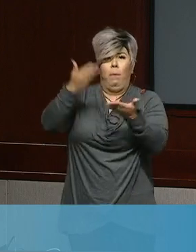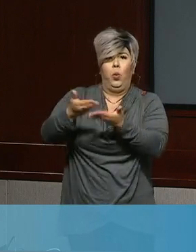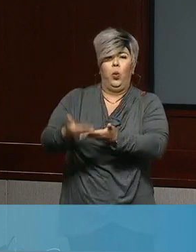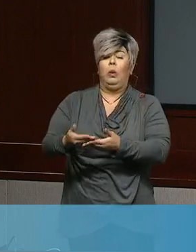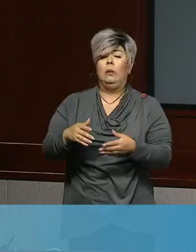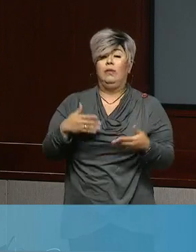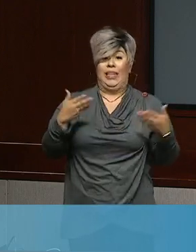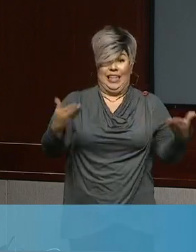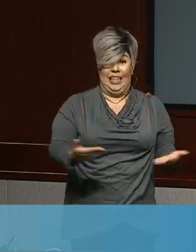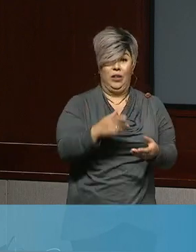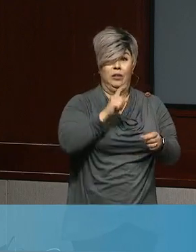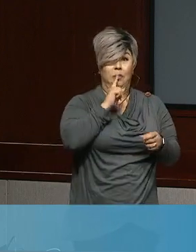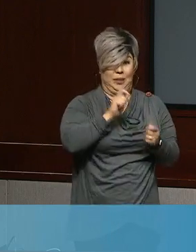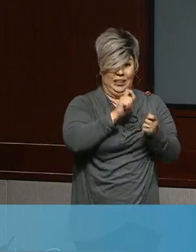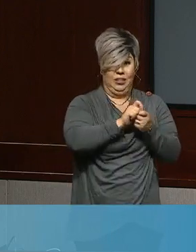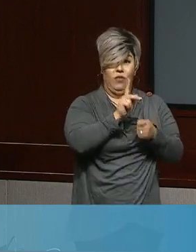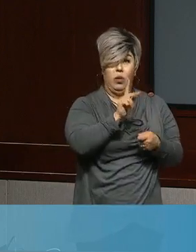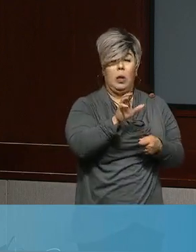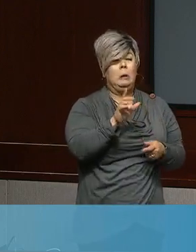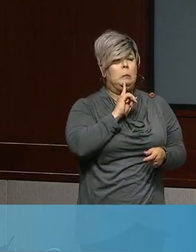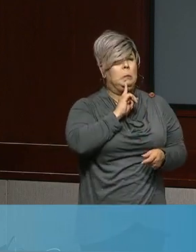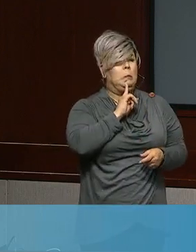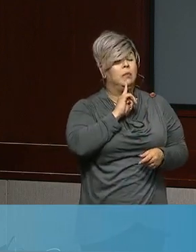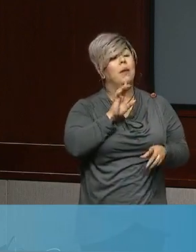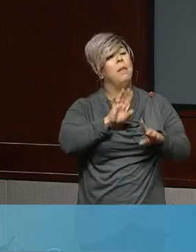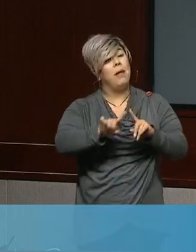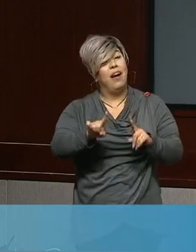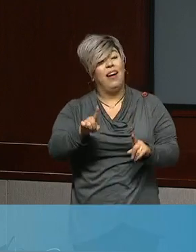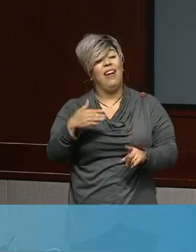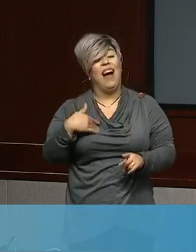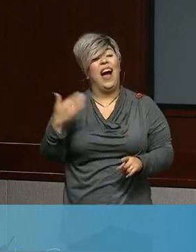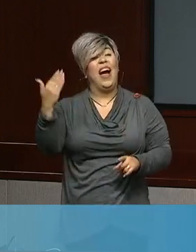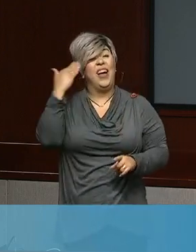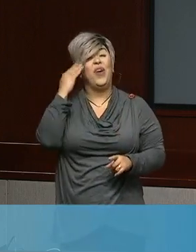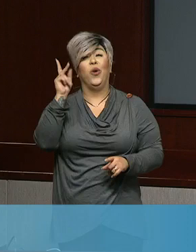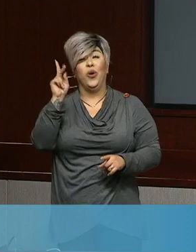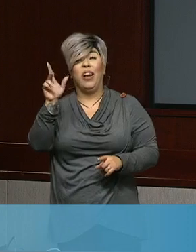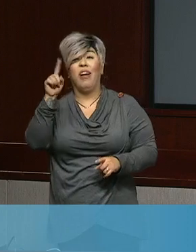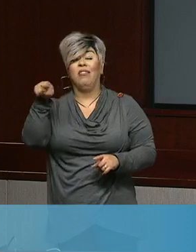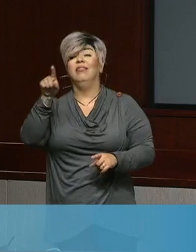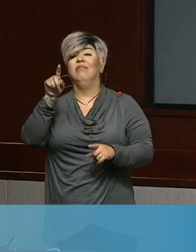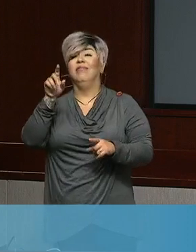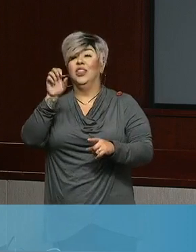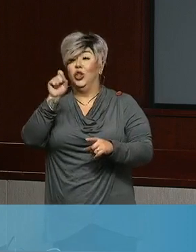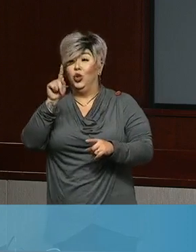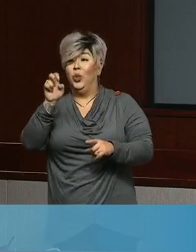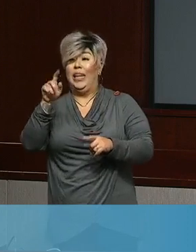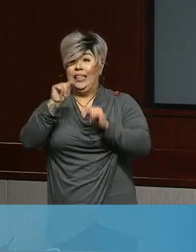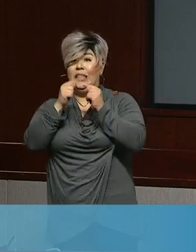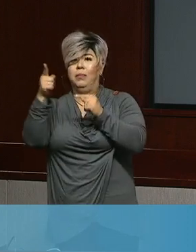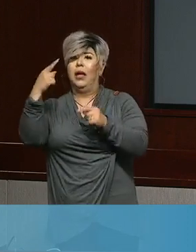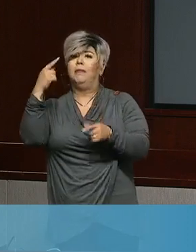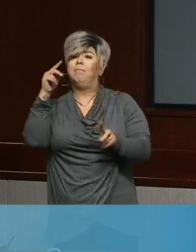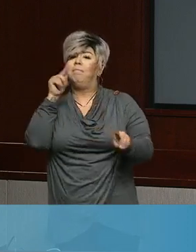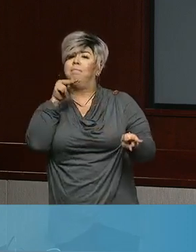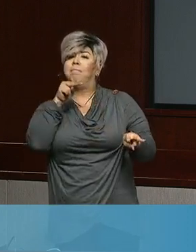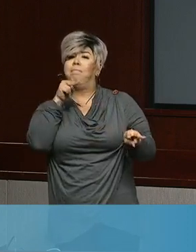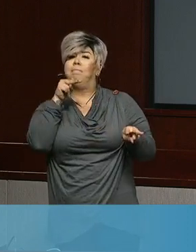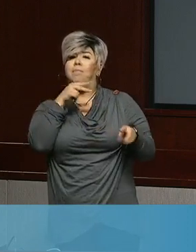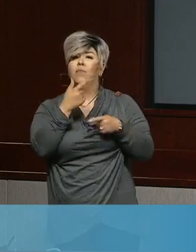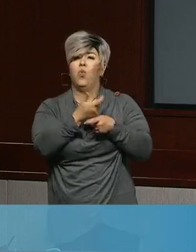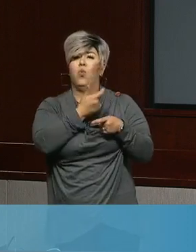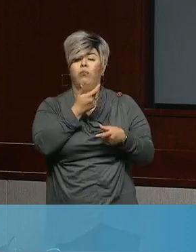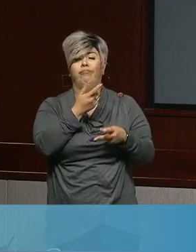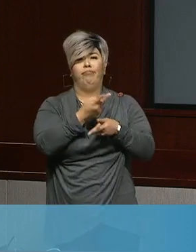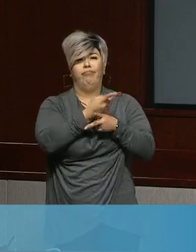we do know that the state strike team is paying attention to what's going on in Kern County. We do know that they are here in Kern